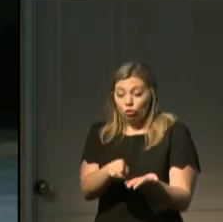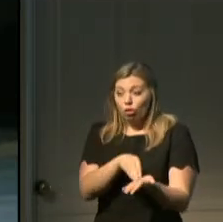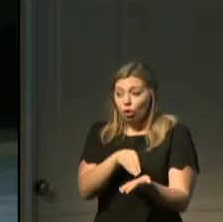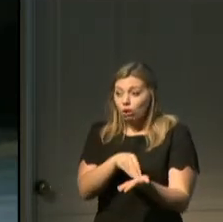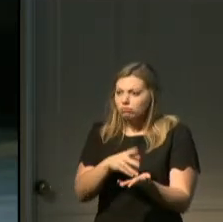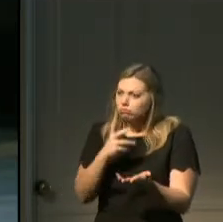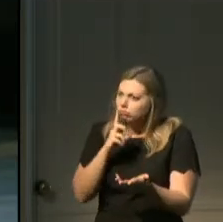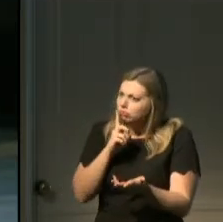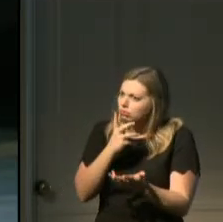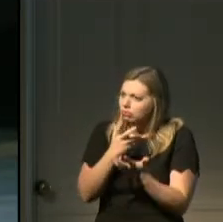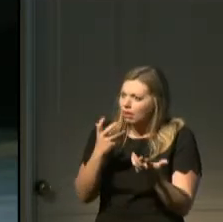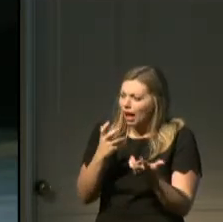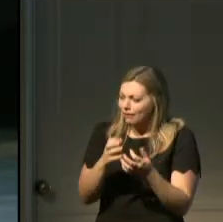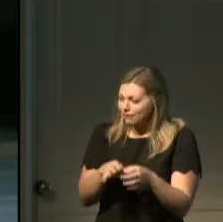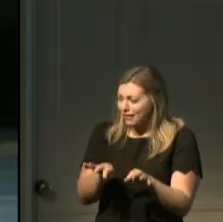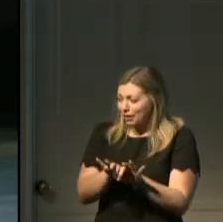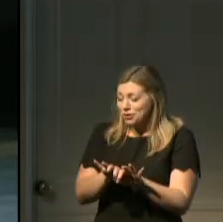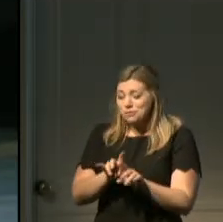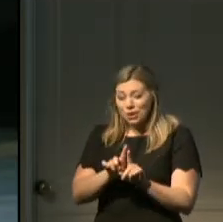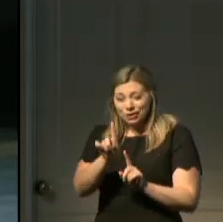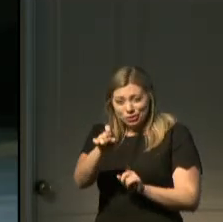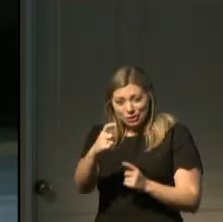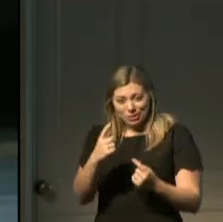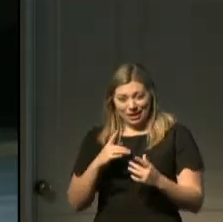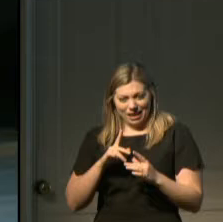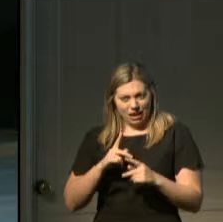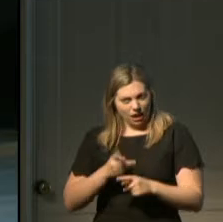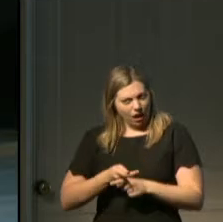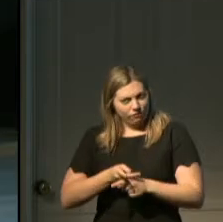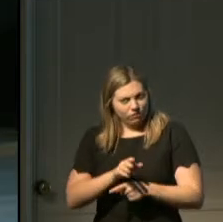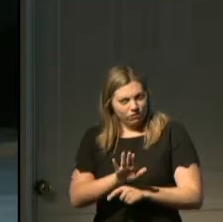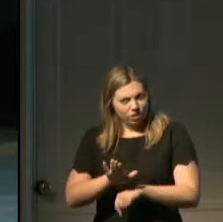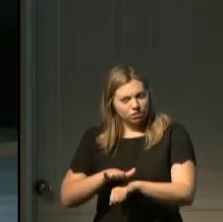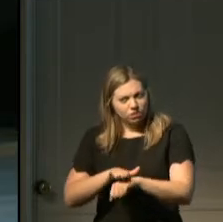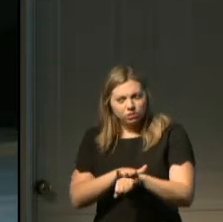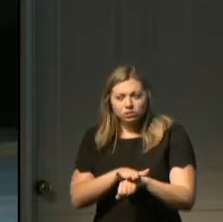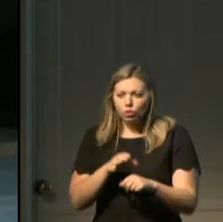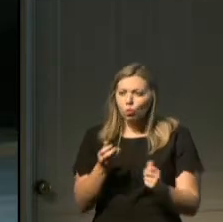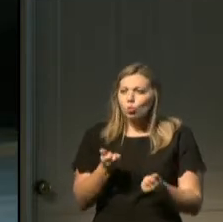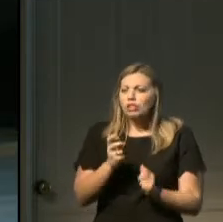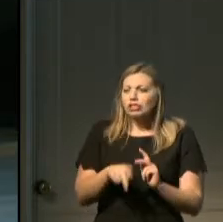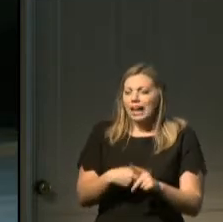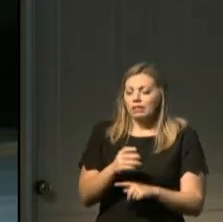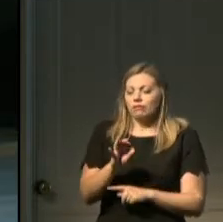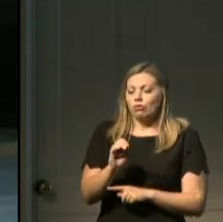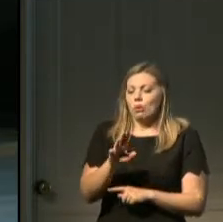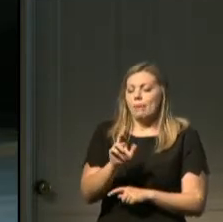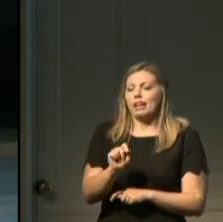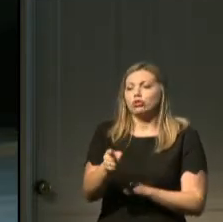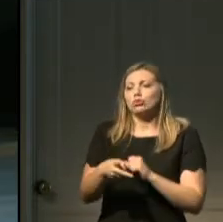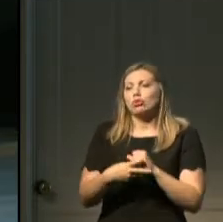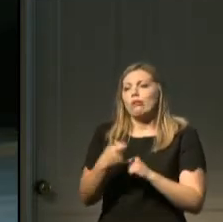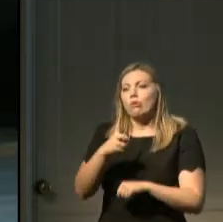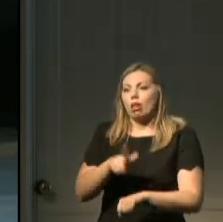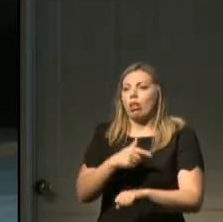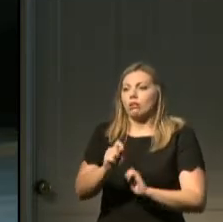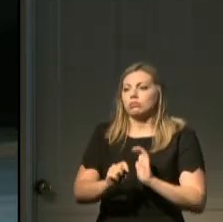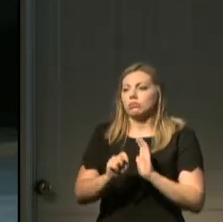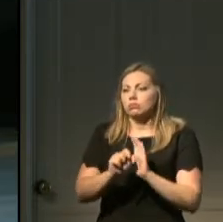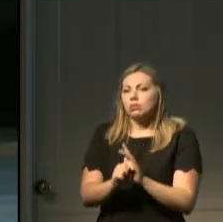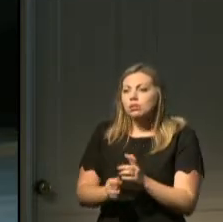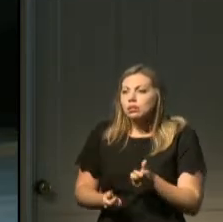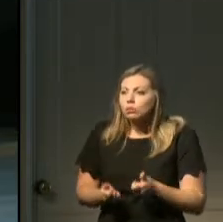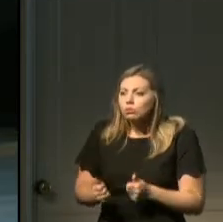lot of value to that. But be very careful about how the formats that you're storing for the long term, to actually look, what is the